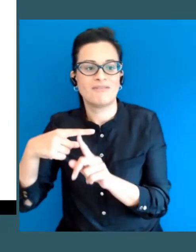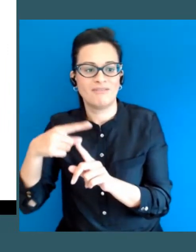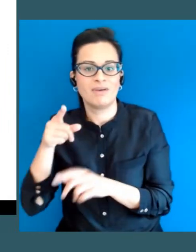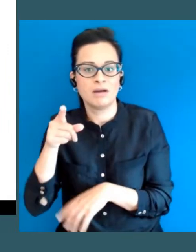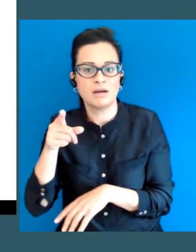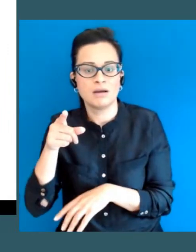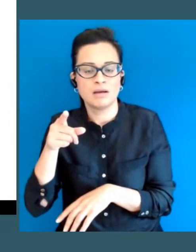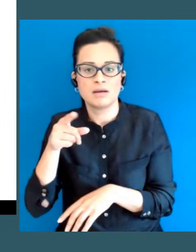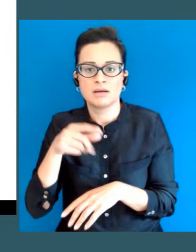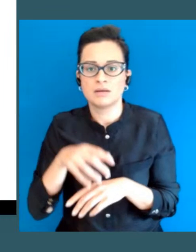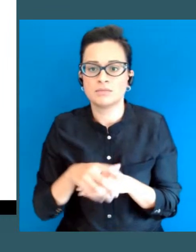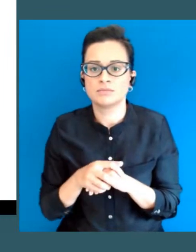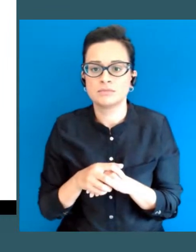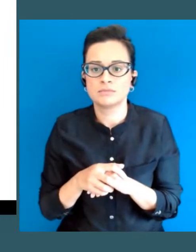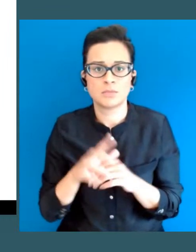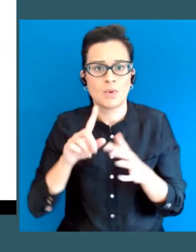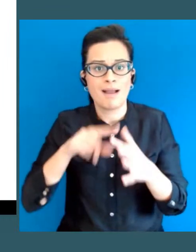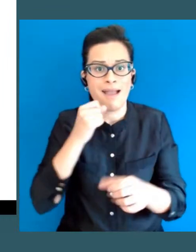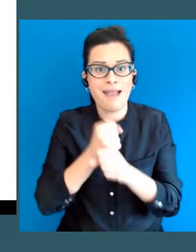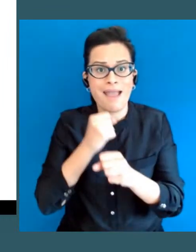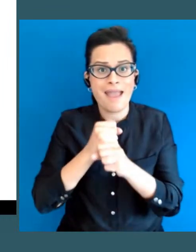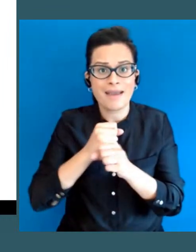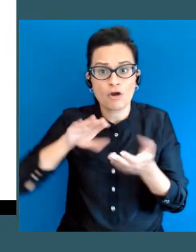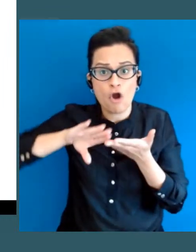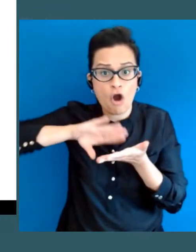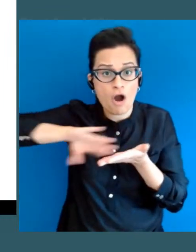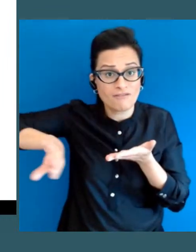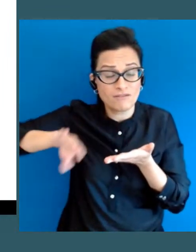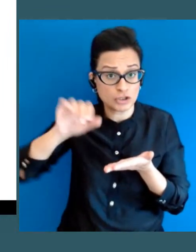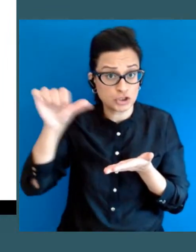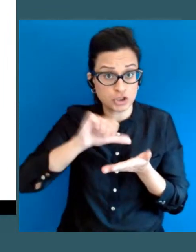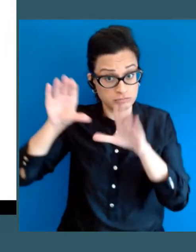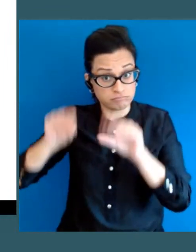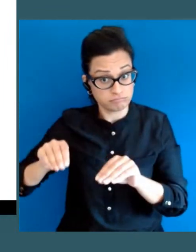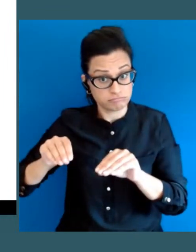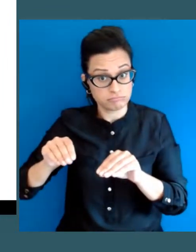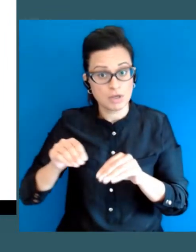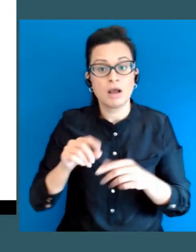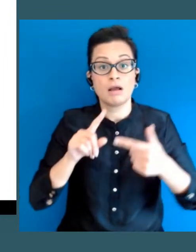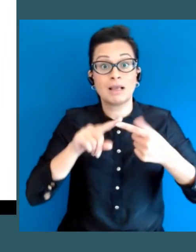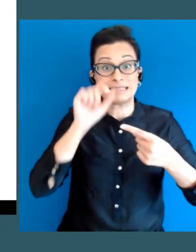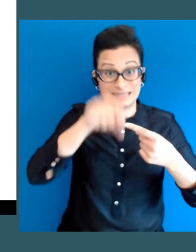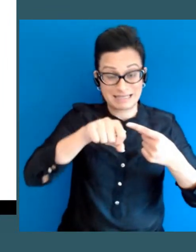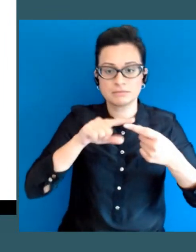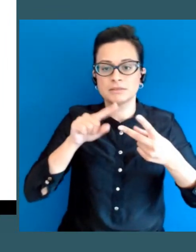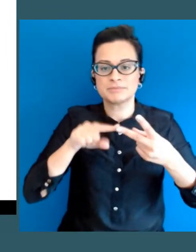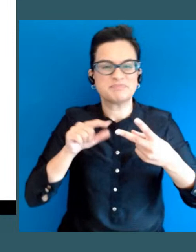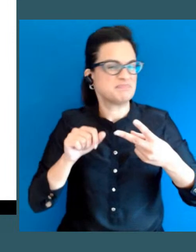So should egg be excluded? Yes, no, or you want further information?